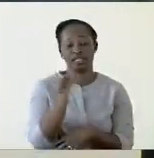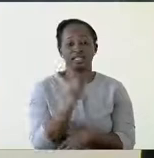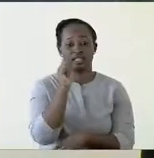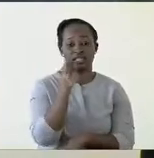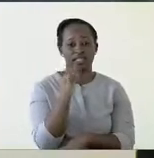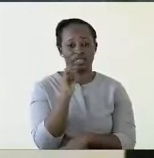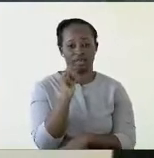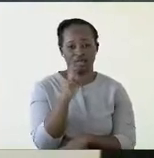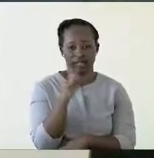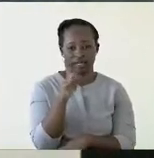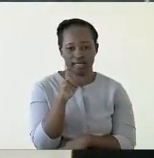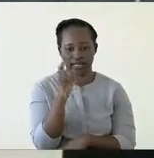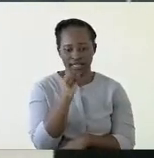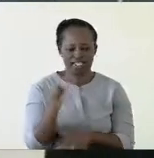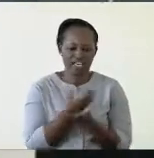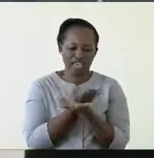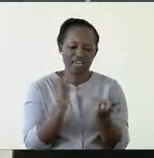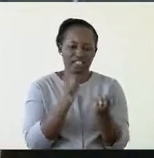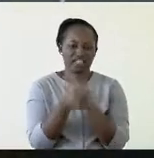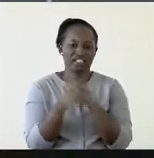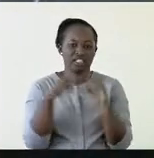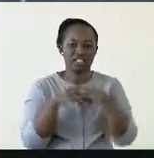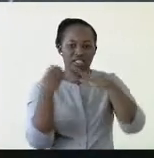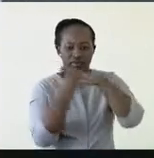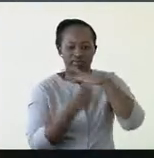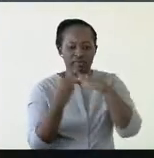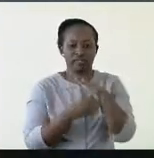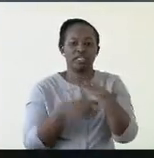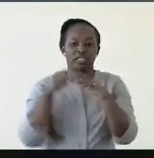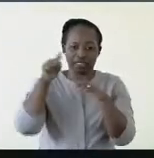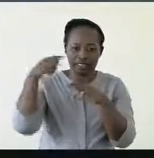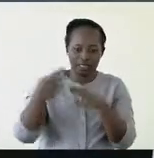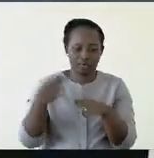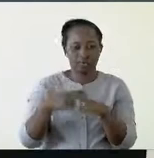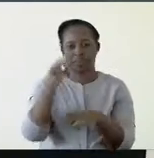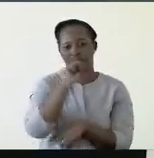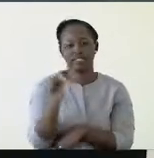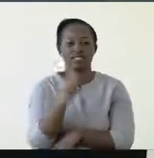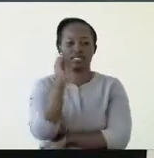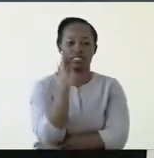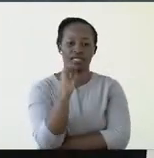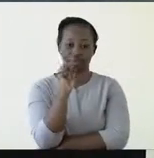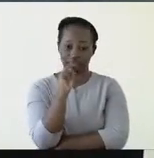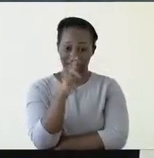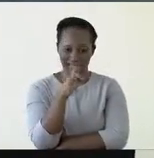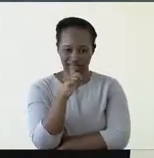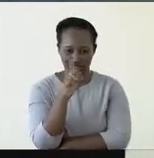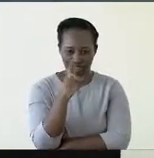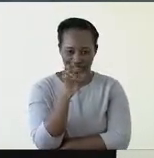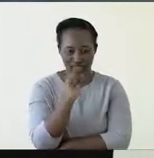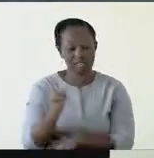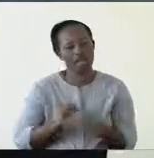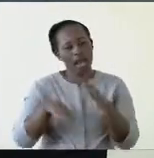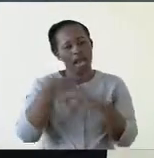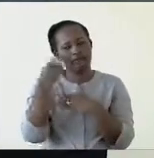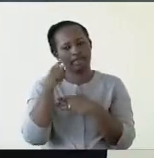environment, anything that can cause a change in environment is referred to as a stimulus. After a stimulus causes the change in